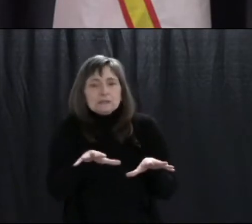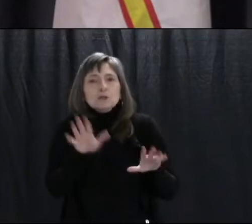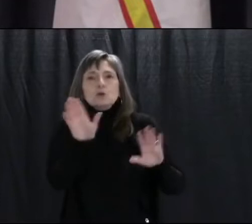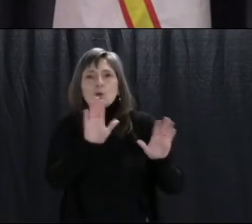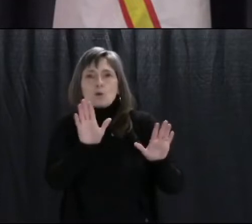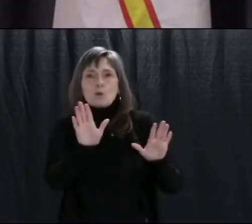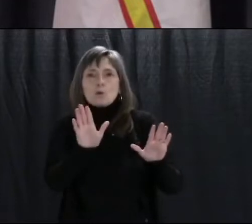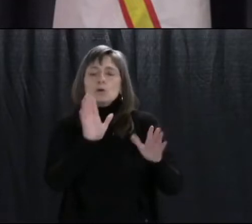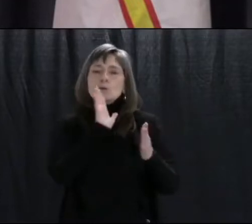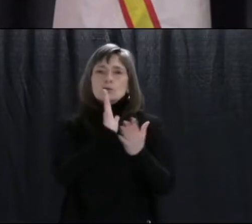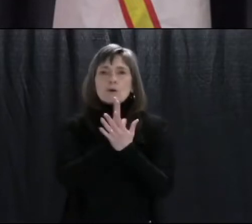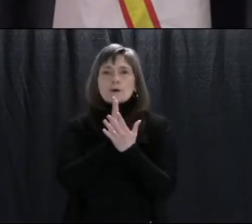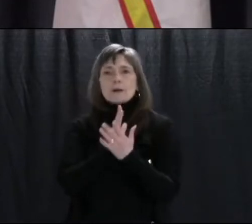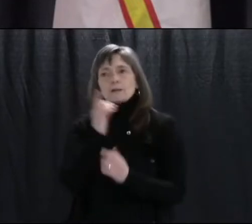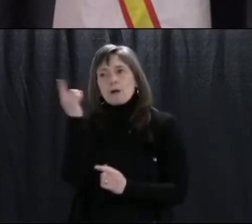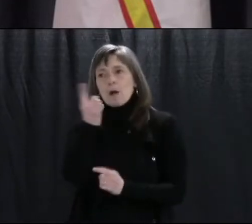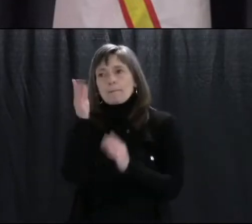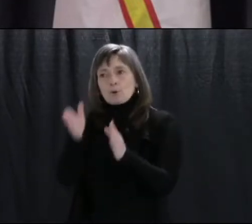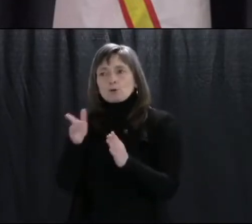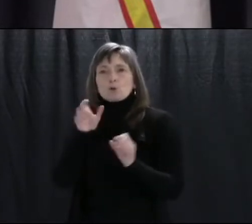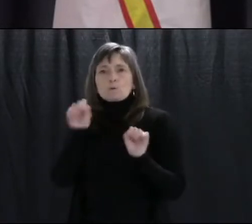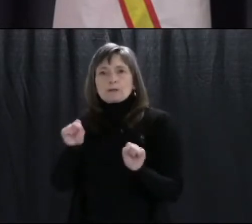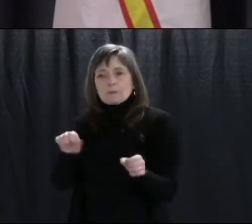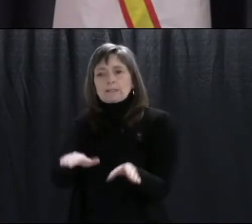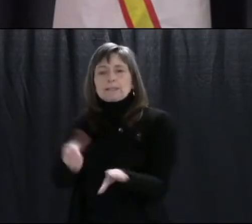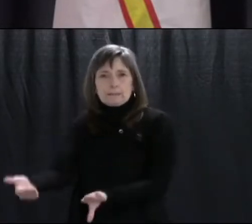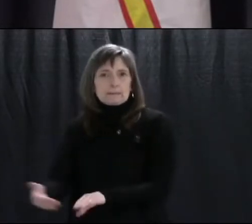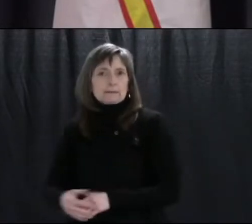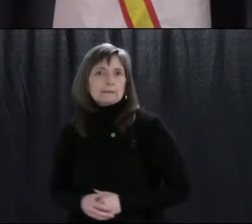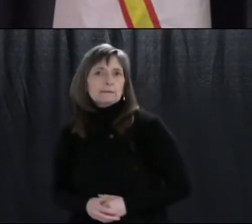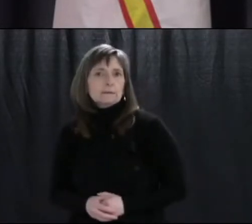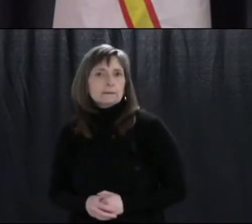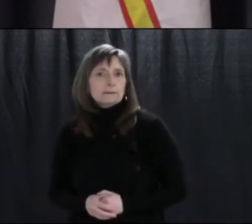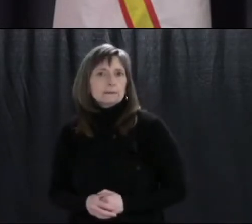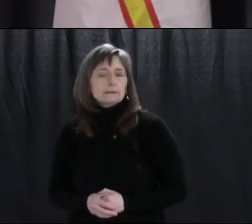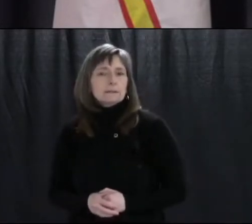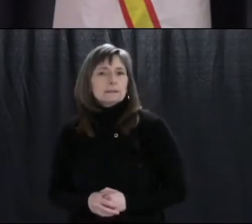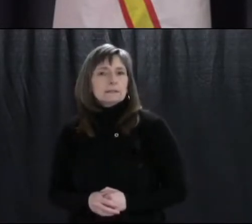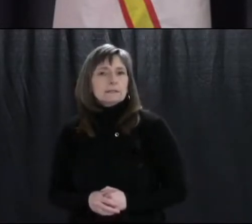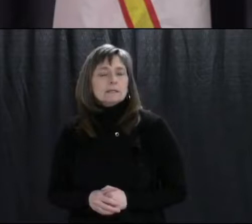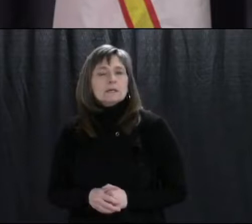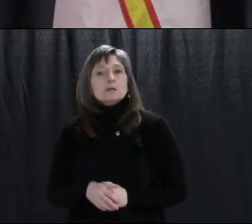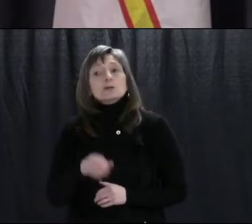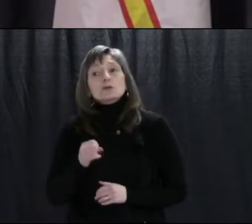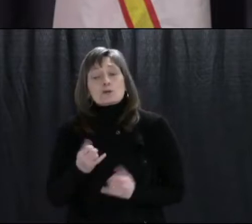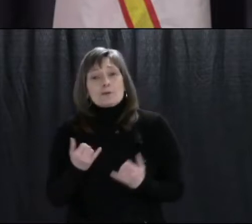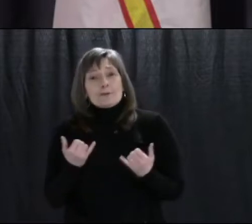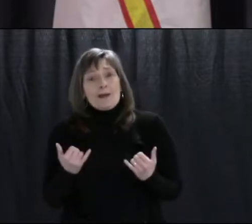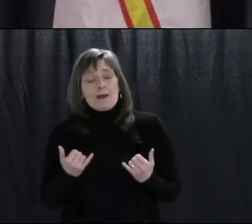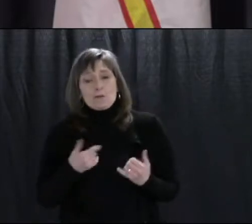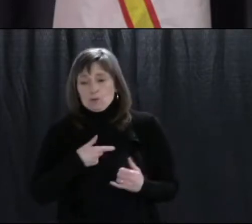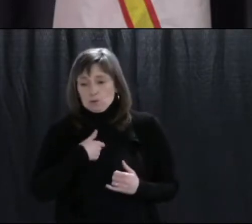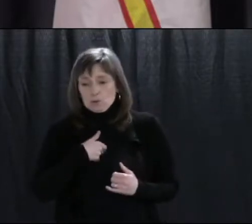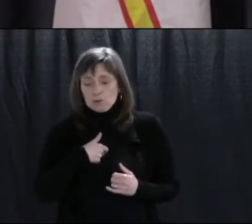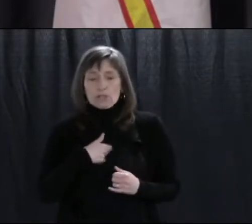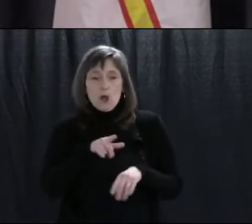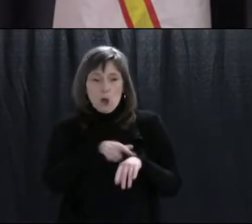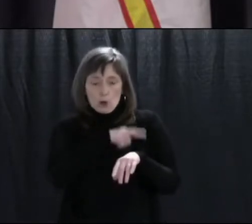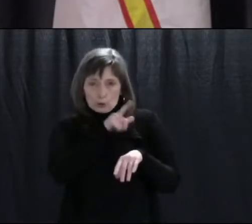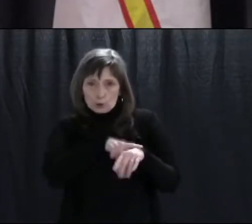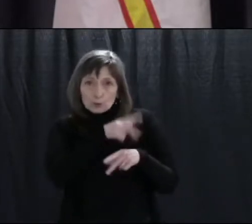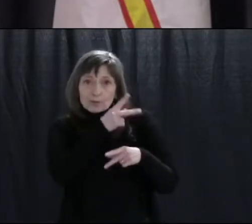one. Now, with that in mind, as Dr. Fitzgerald has said, the difficult decision to close